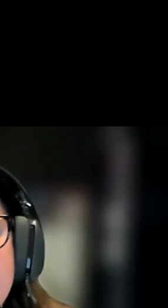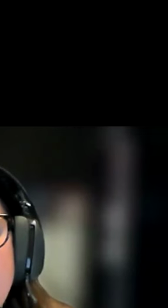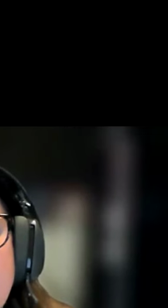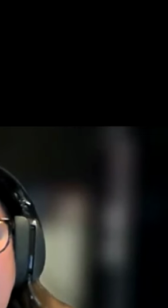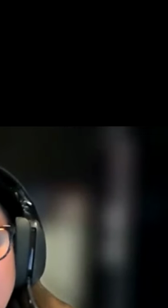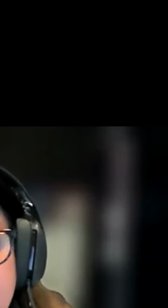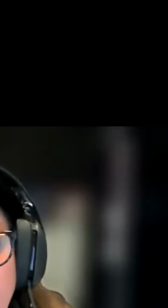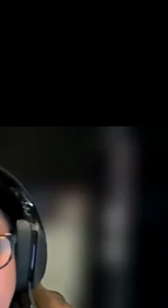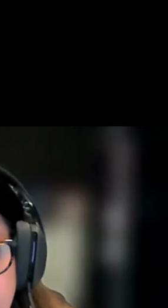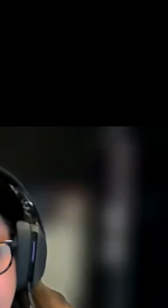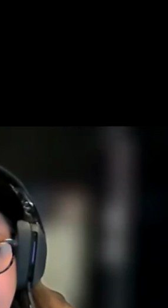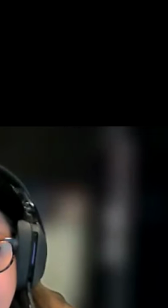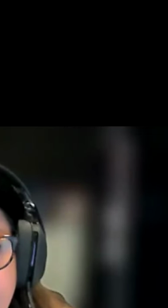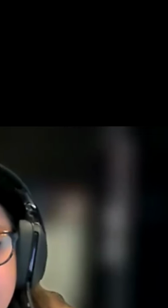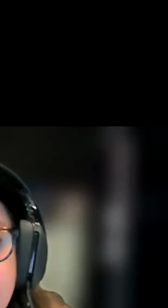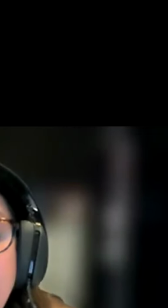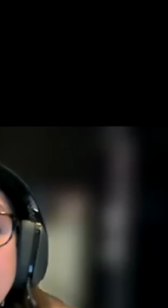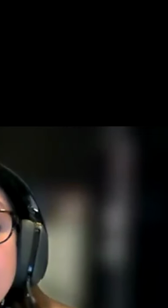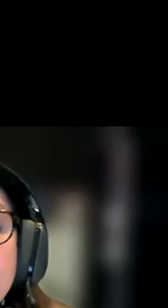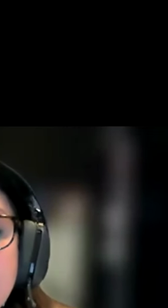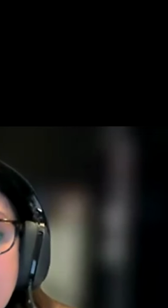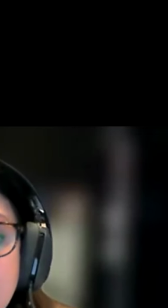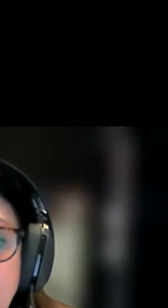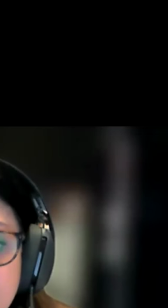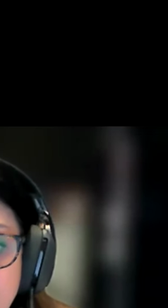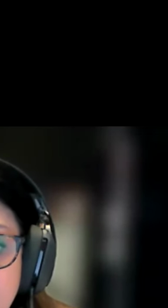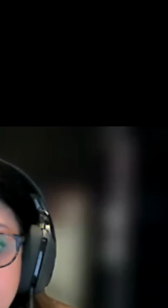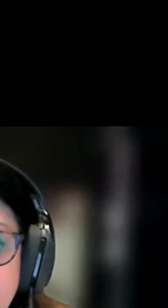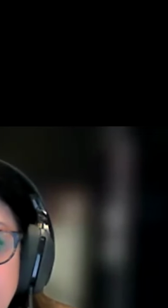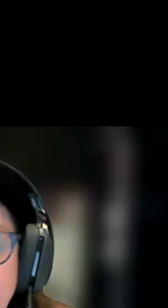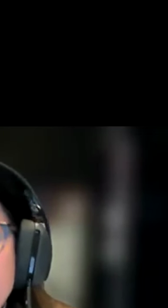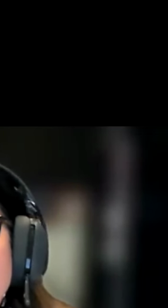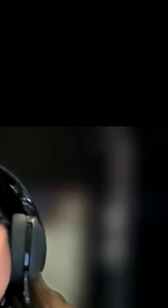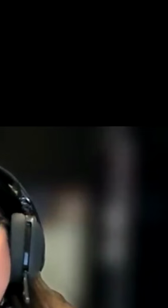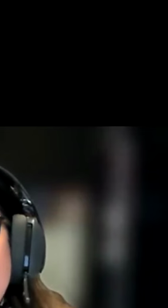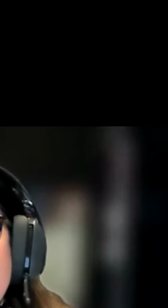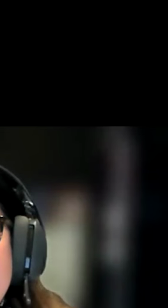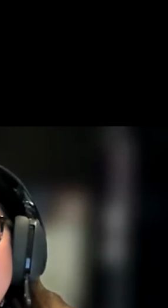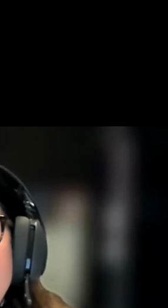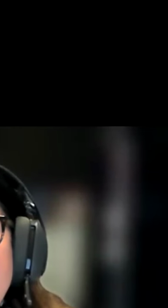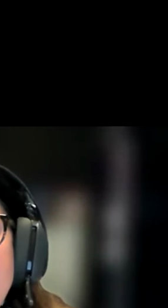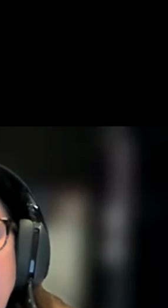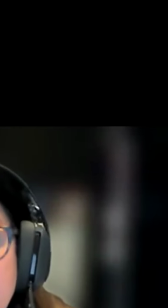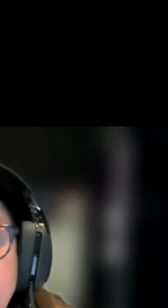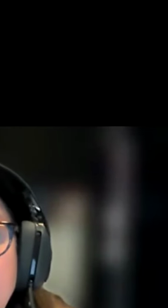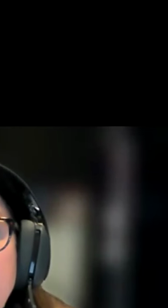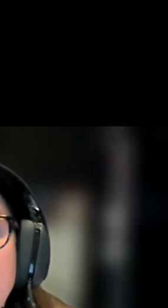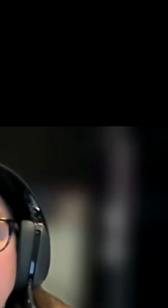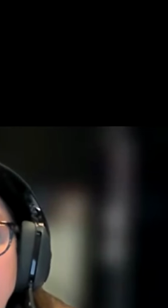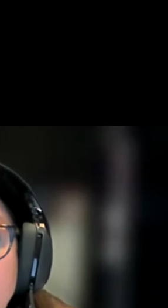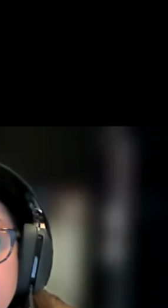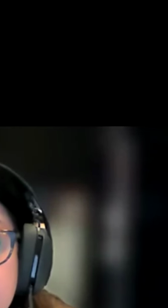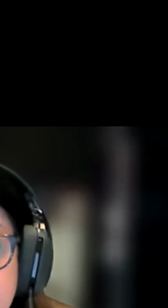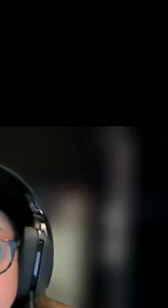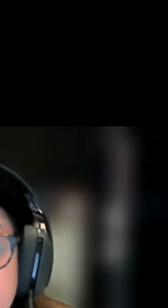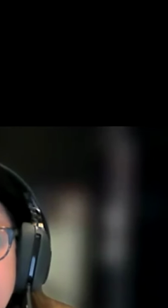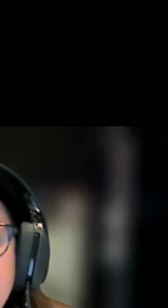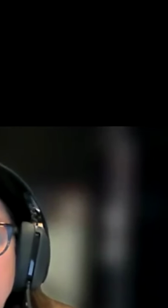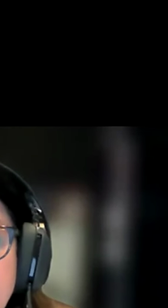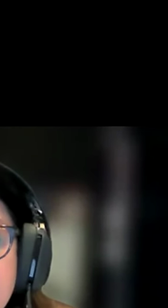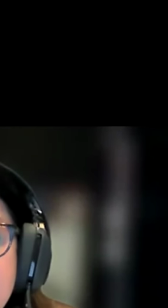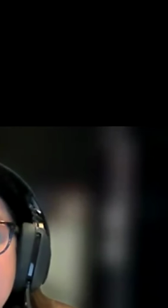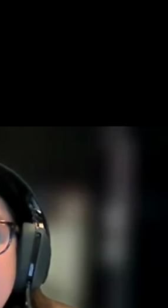as counting with safe and resilient hospitals and health facilities, capable of